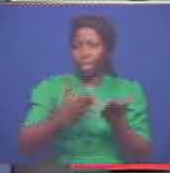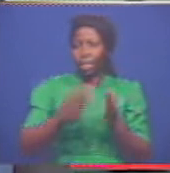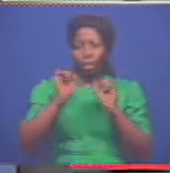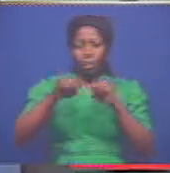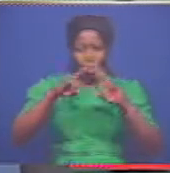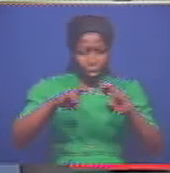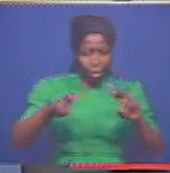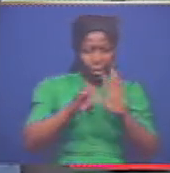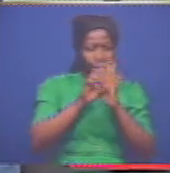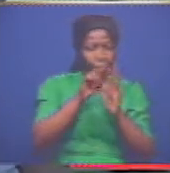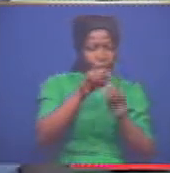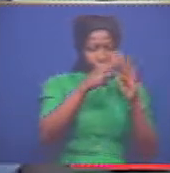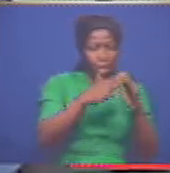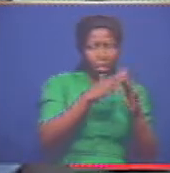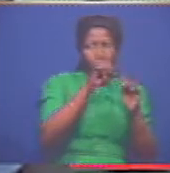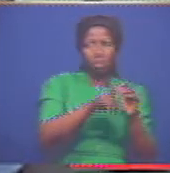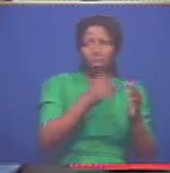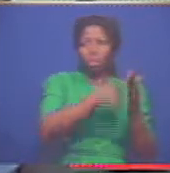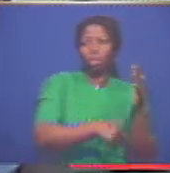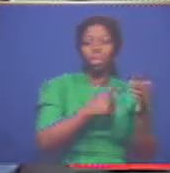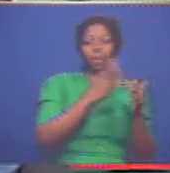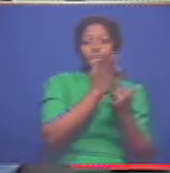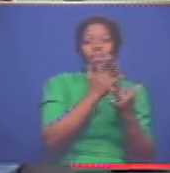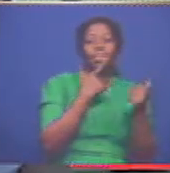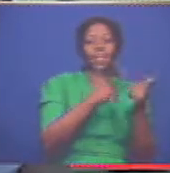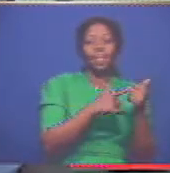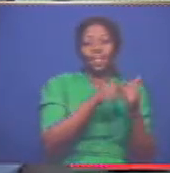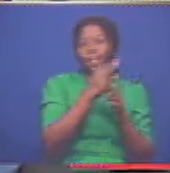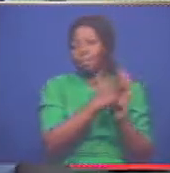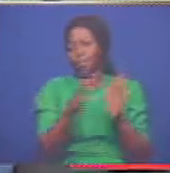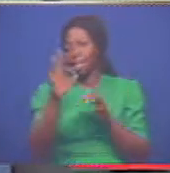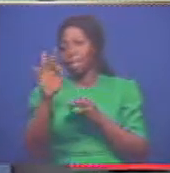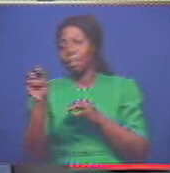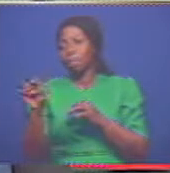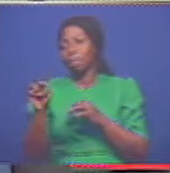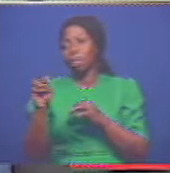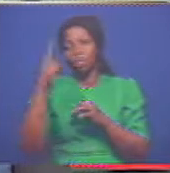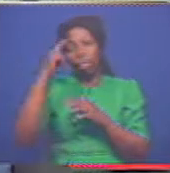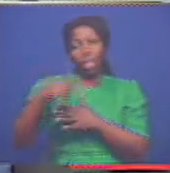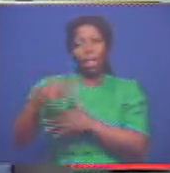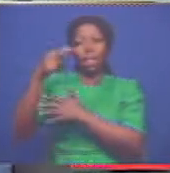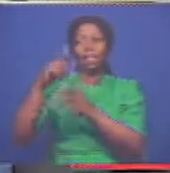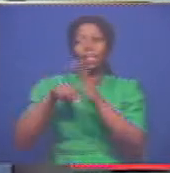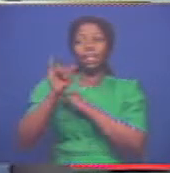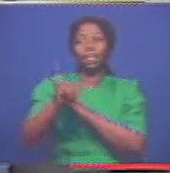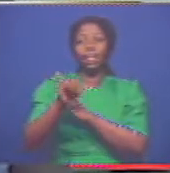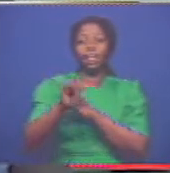how that house is supposed to cost maybe between 600 and 3 million, I think for the highest in that order.